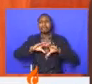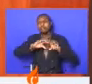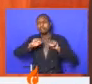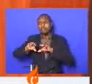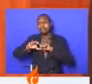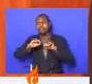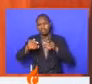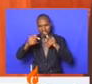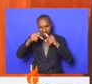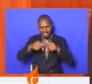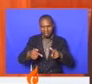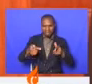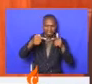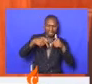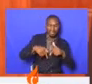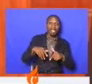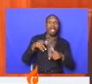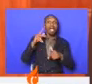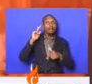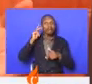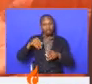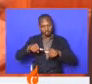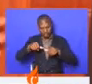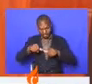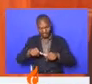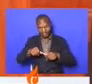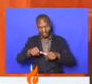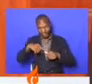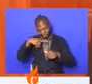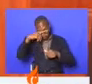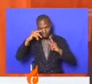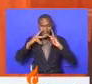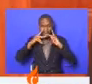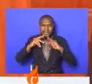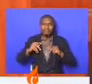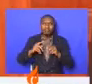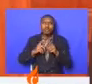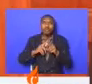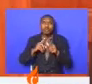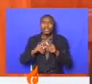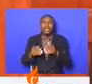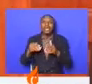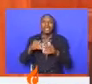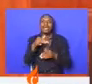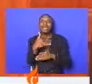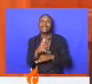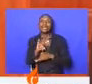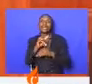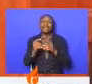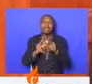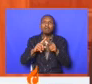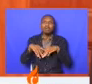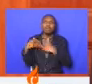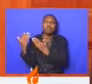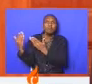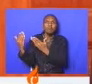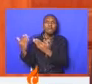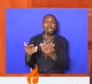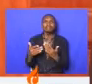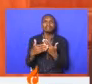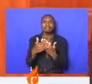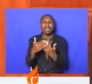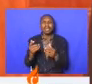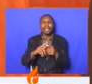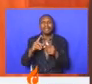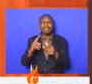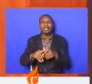country coming to Kisii to stay. And our people, they are also poor, they welcomed them and kept them until